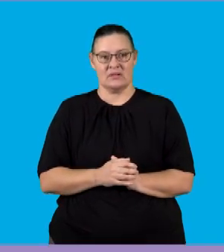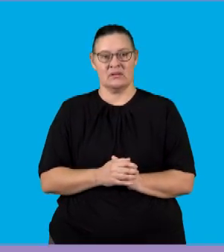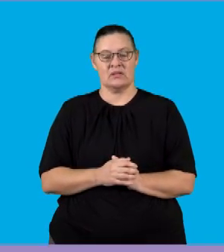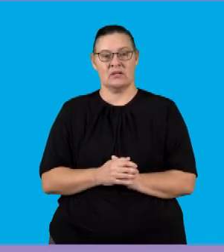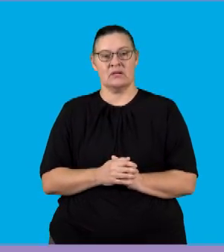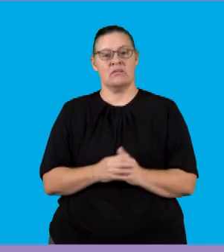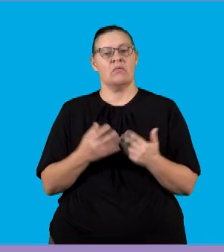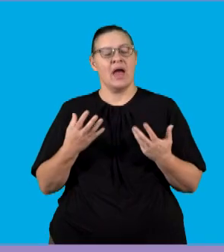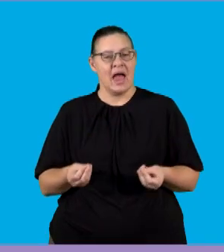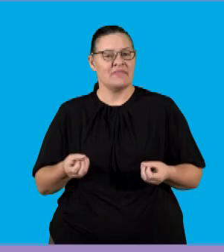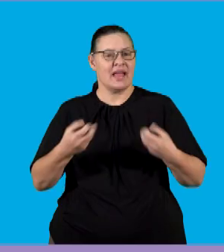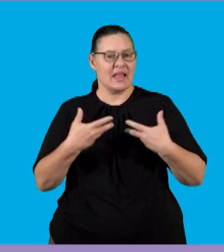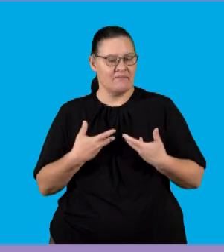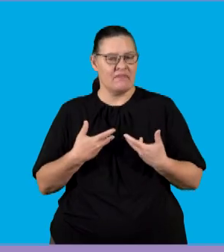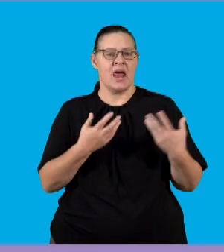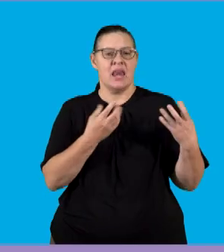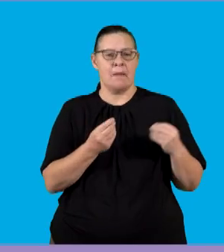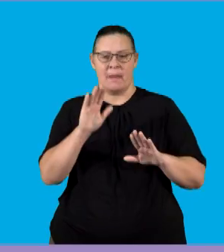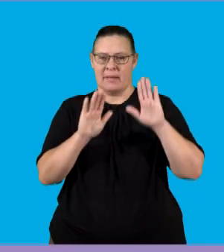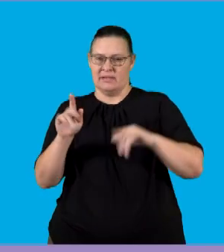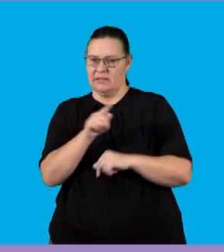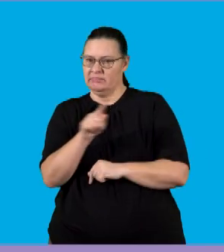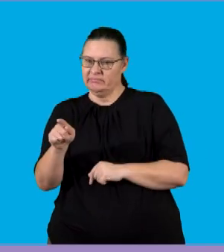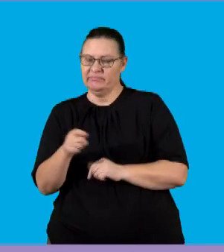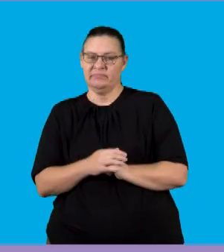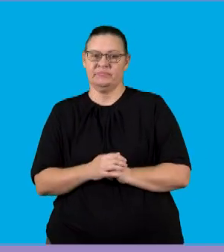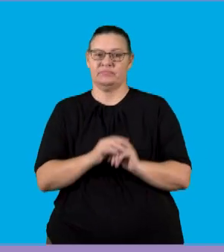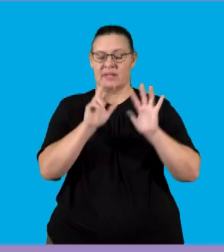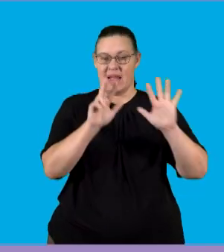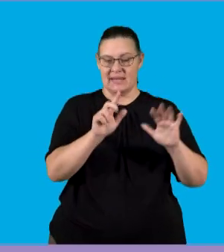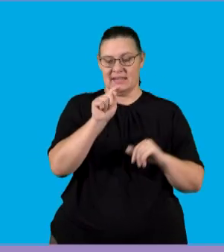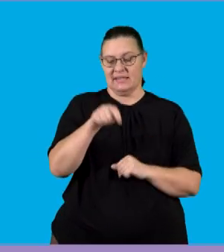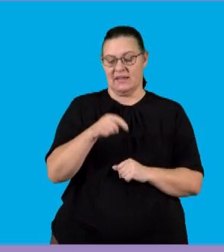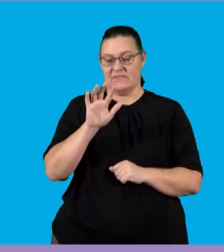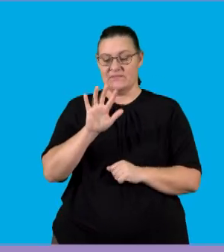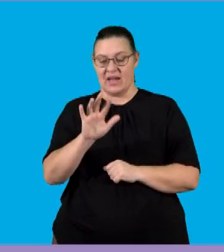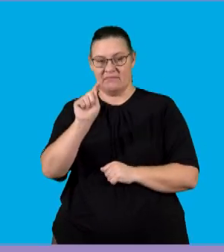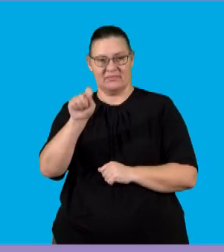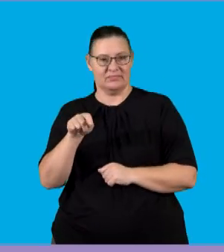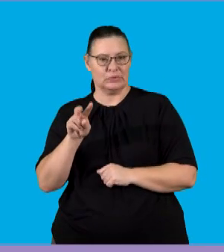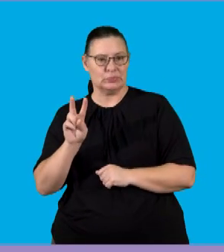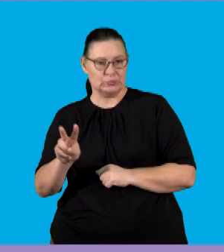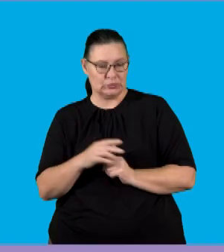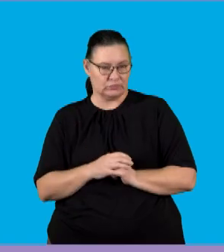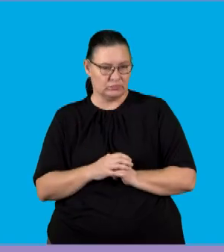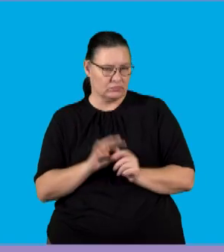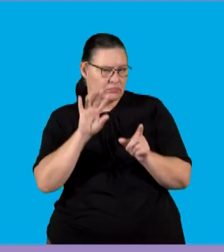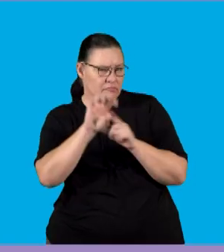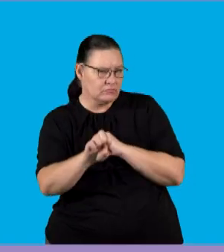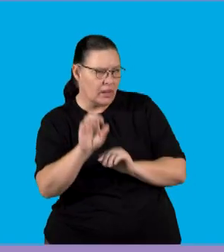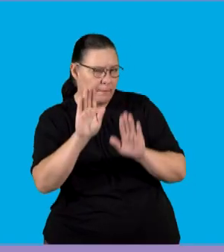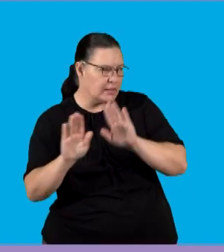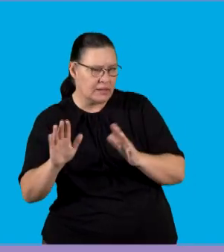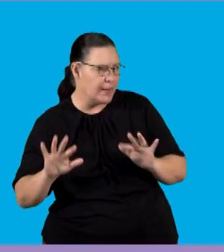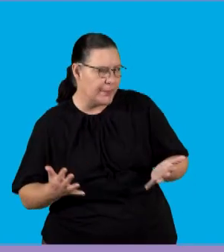So our next question there, we have been given the following number pattern. It is an 8, a 5, and a 2. Can you recognize